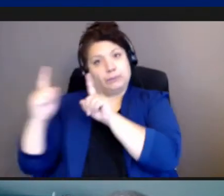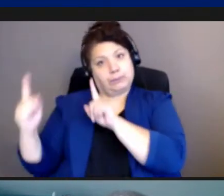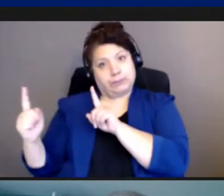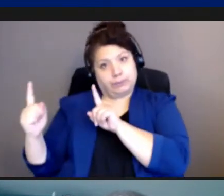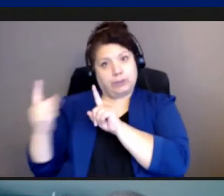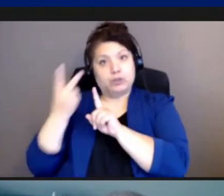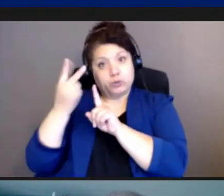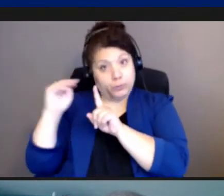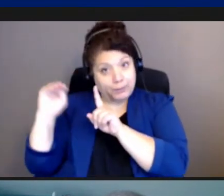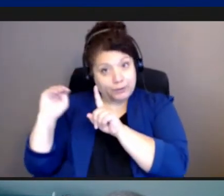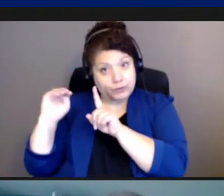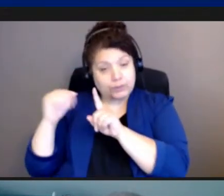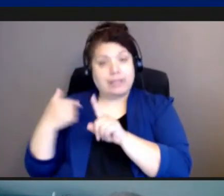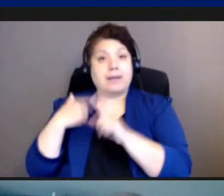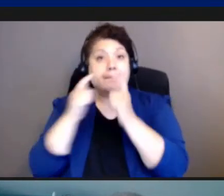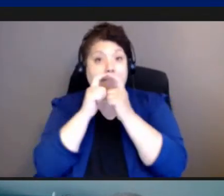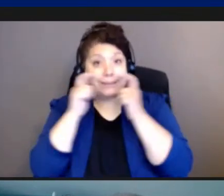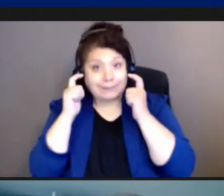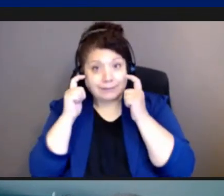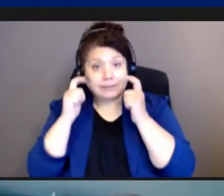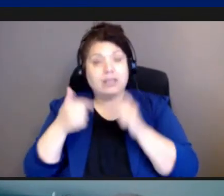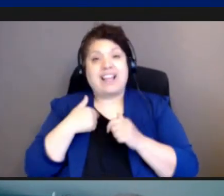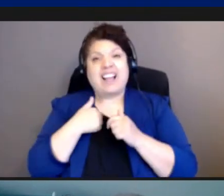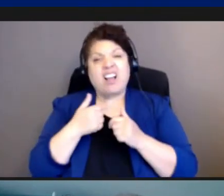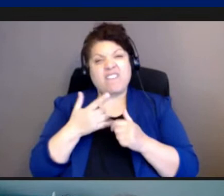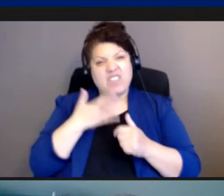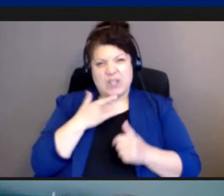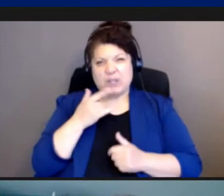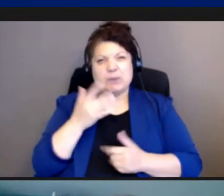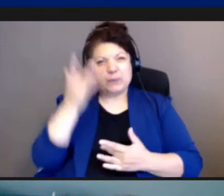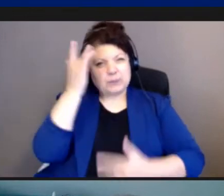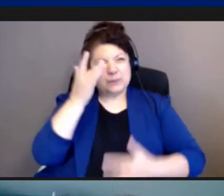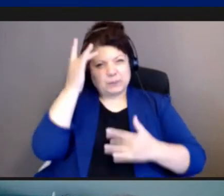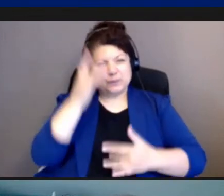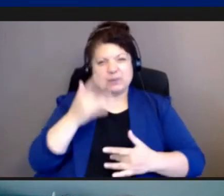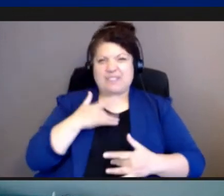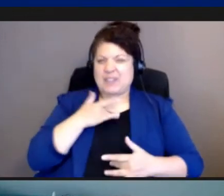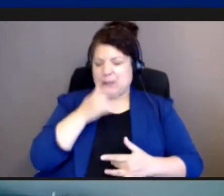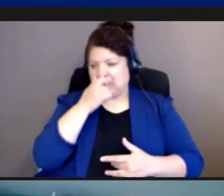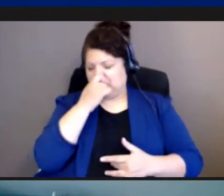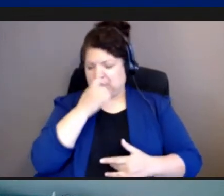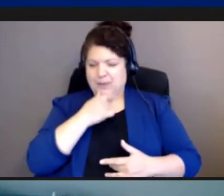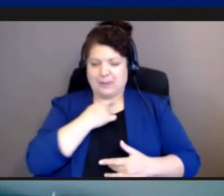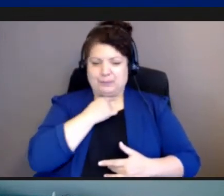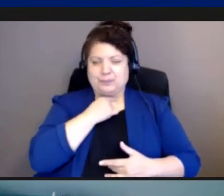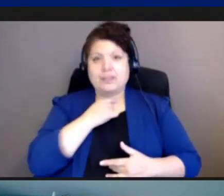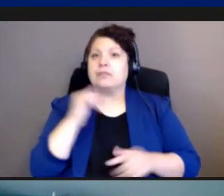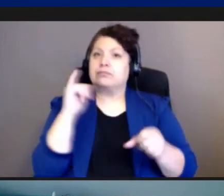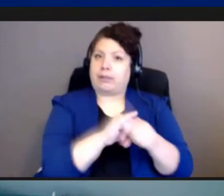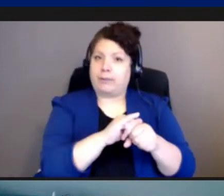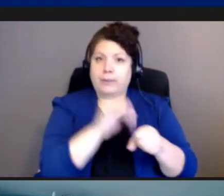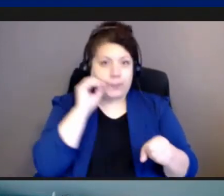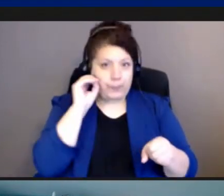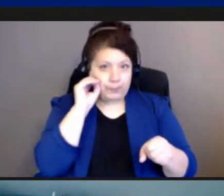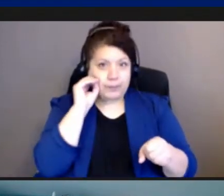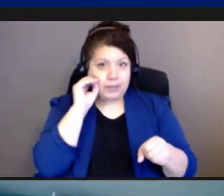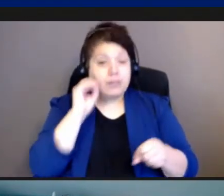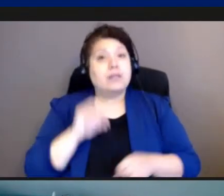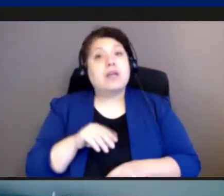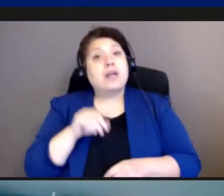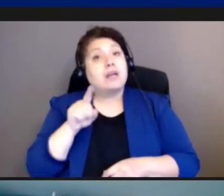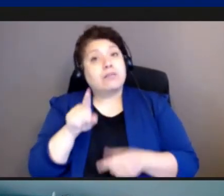mask, and of course not going out if we have symptoms. Now, we've seen in previous